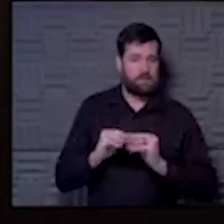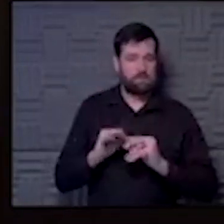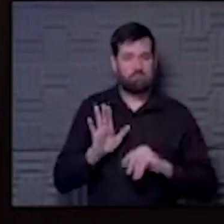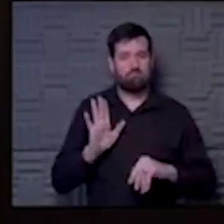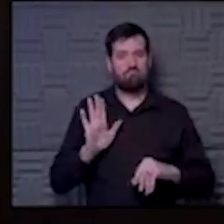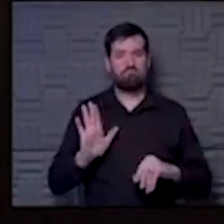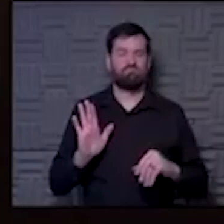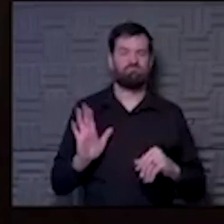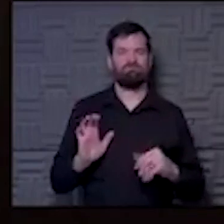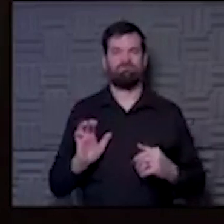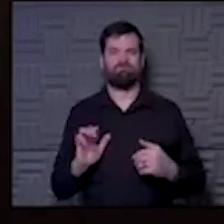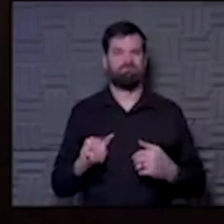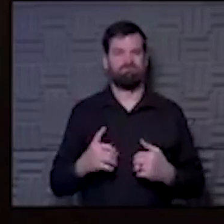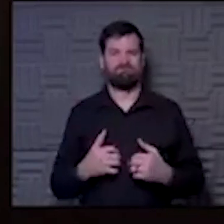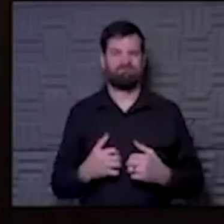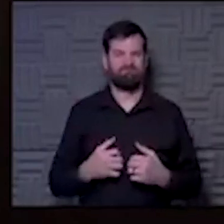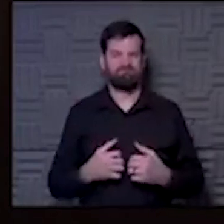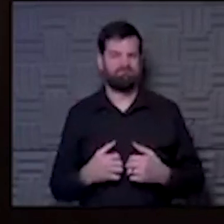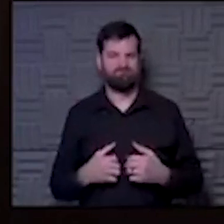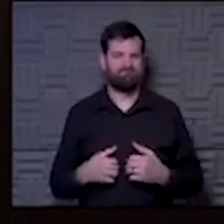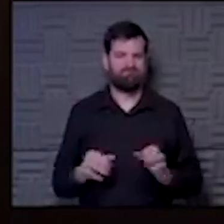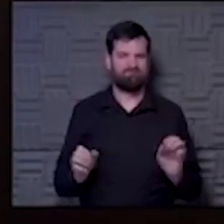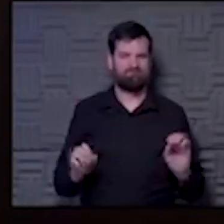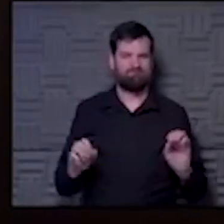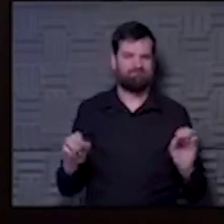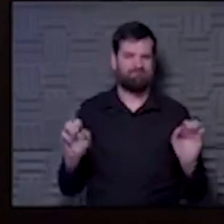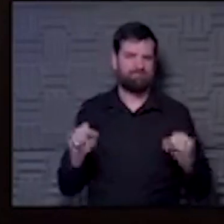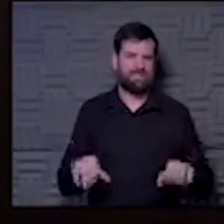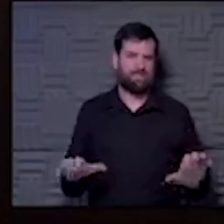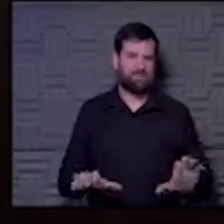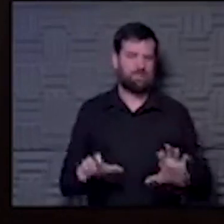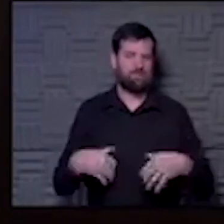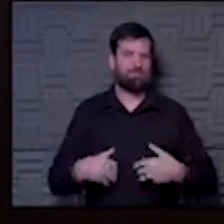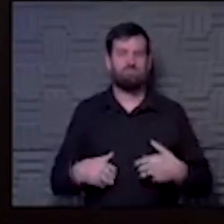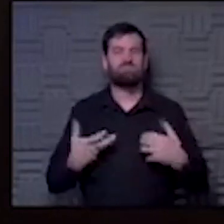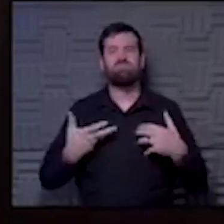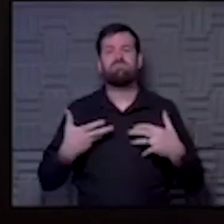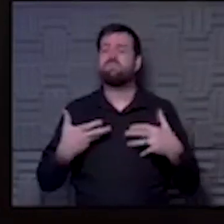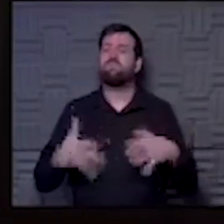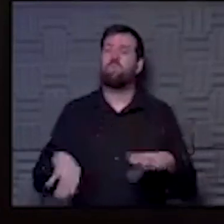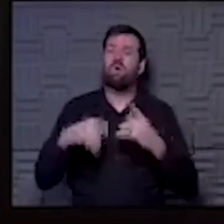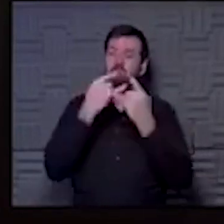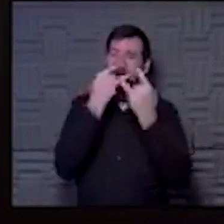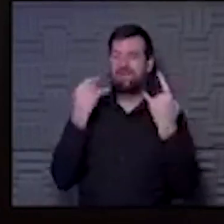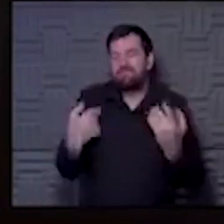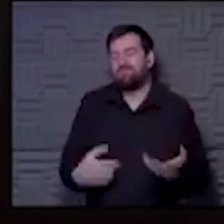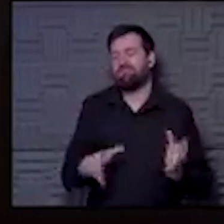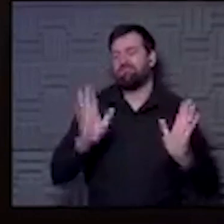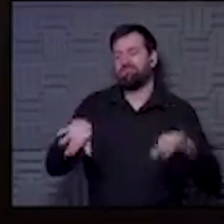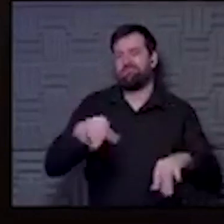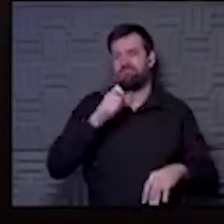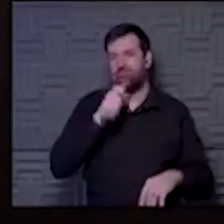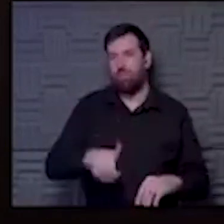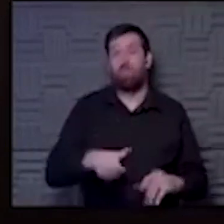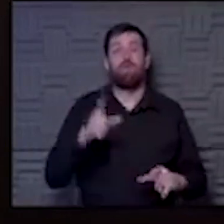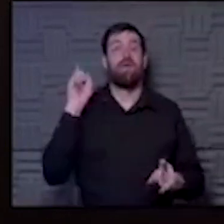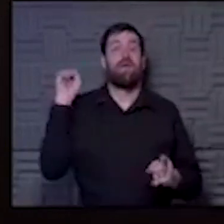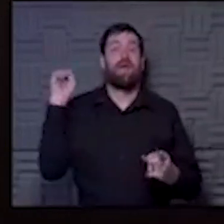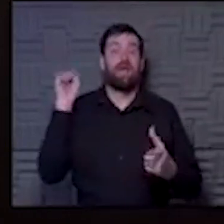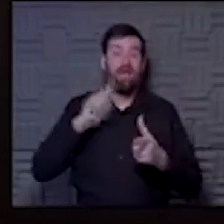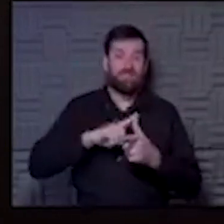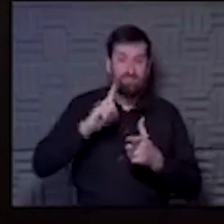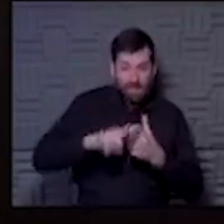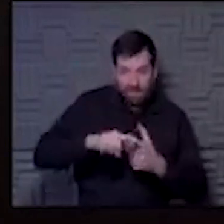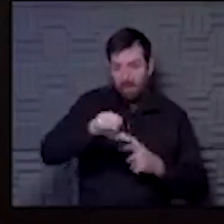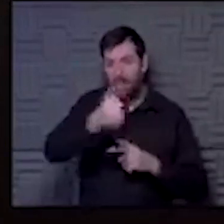like, well, no, I don't think there's something we can do. Like, you know, if people don't want to wear a mask, they're just not going to wear it. And then eventually, like, another